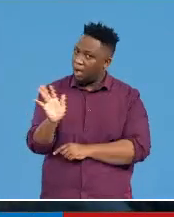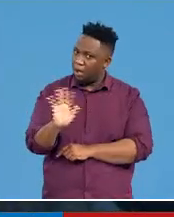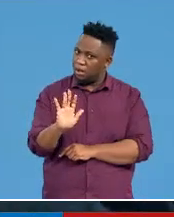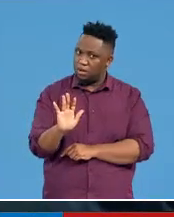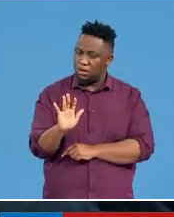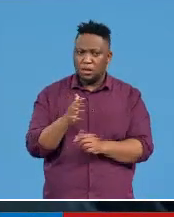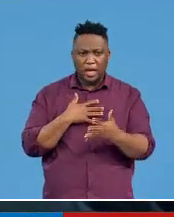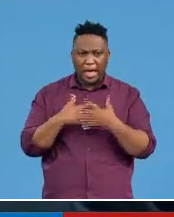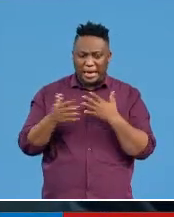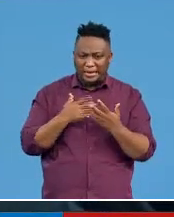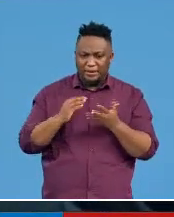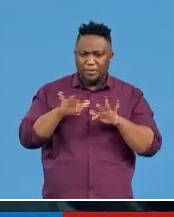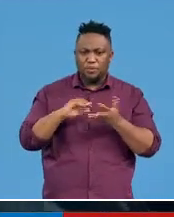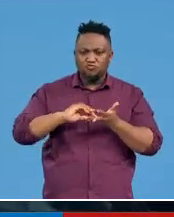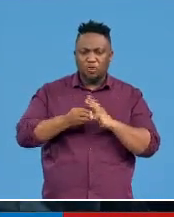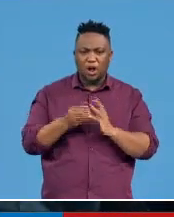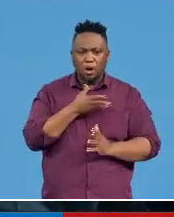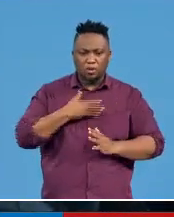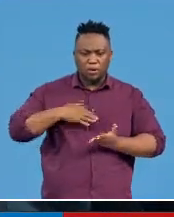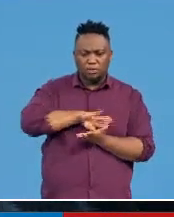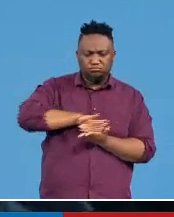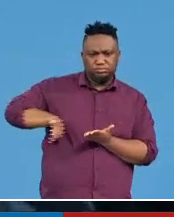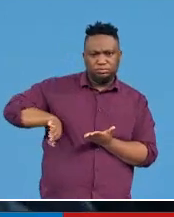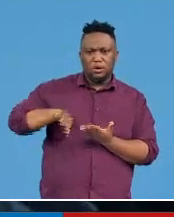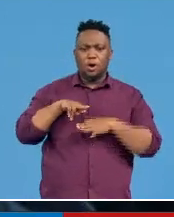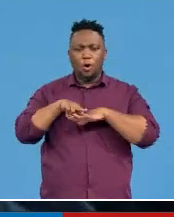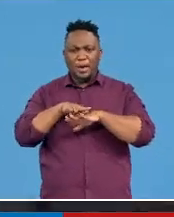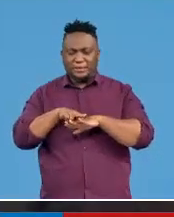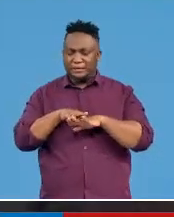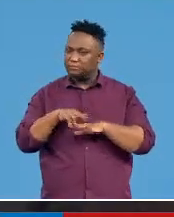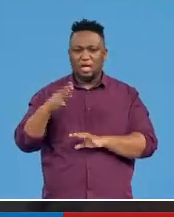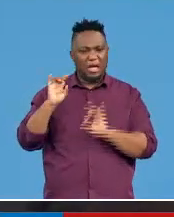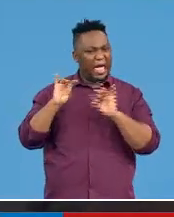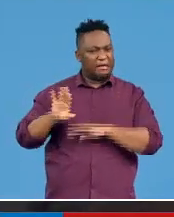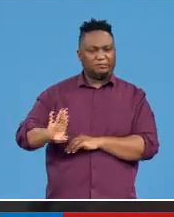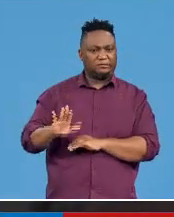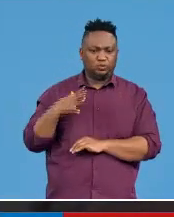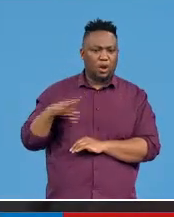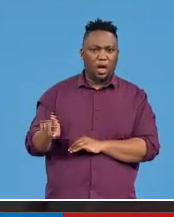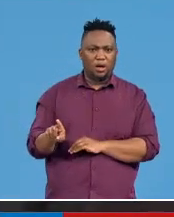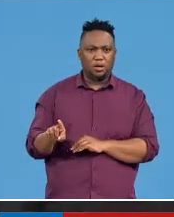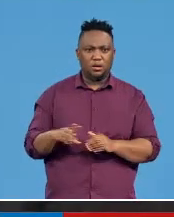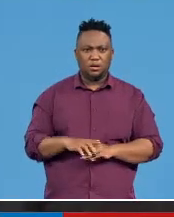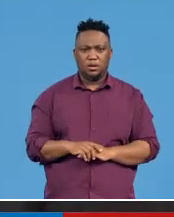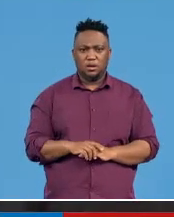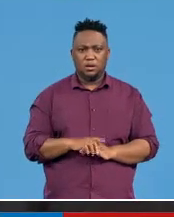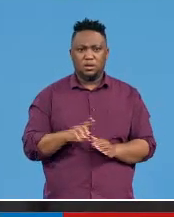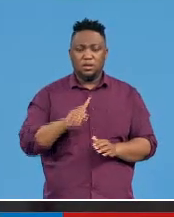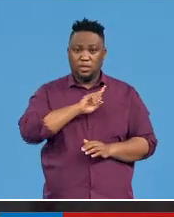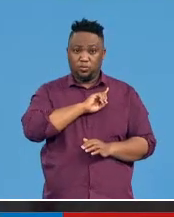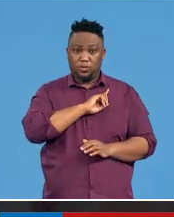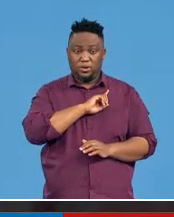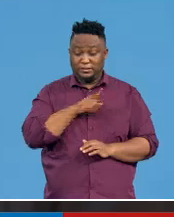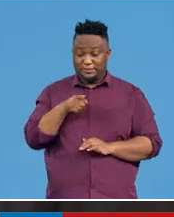Any form of discrimination was always wrong for her, which made her to be one of